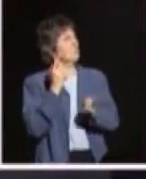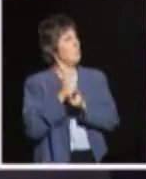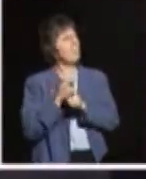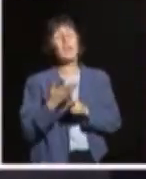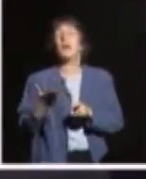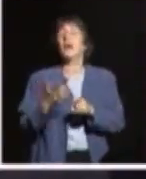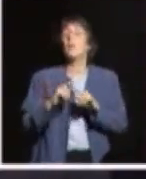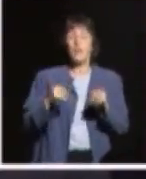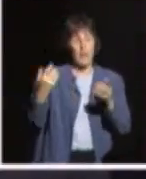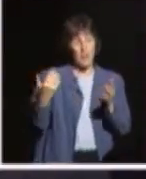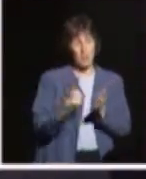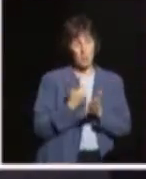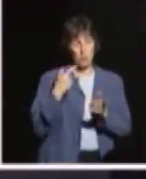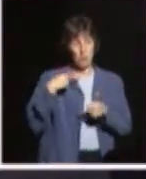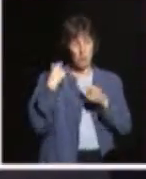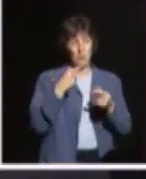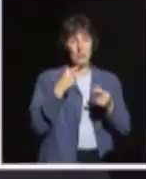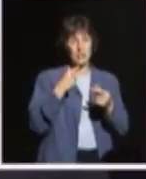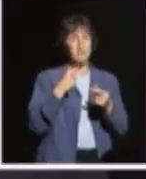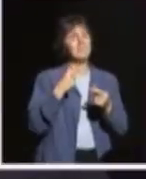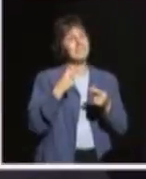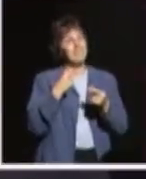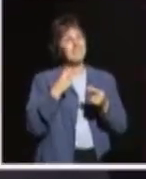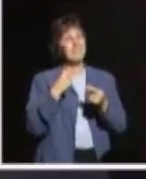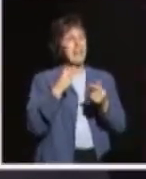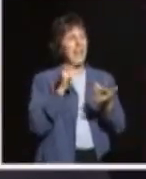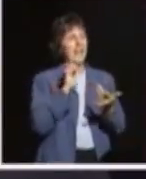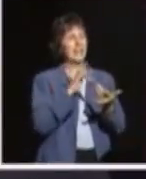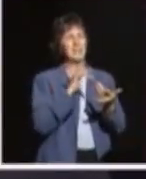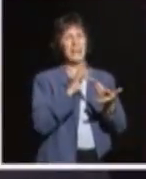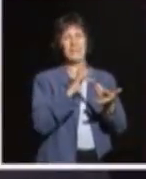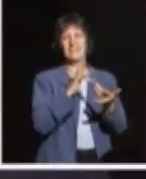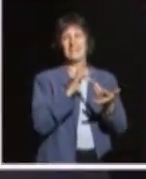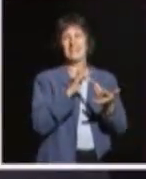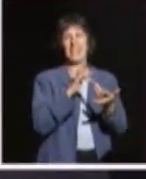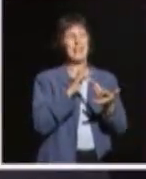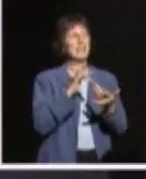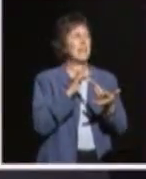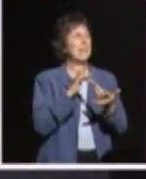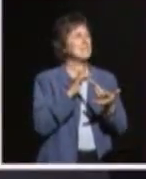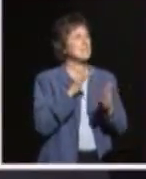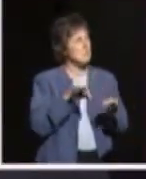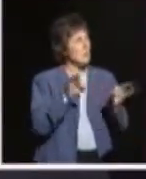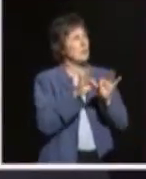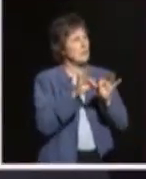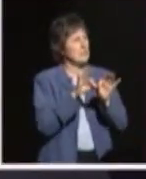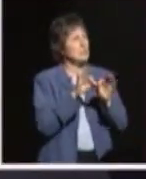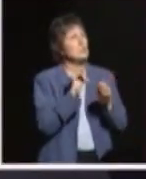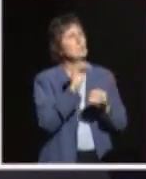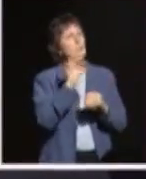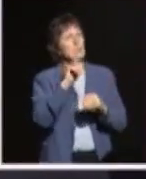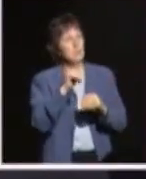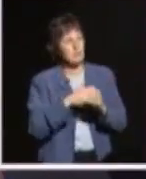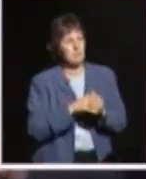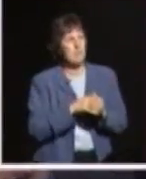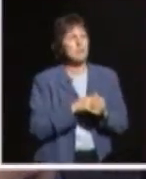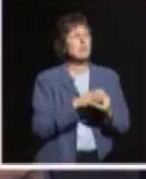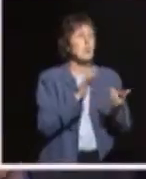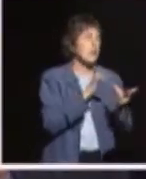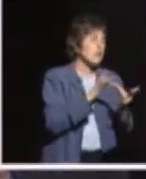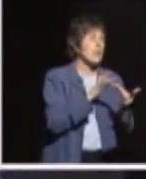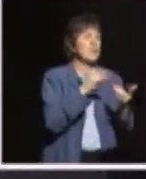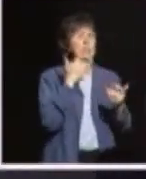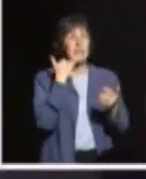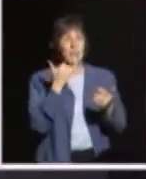generation, the internet is such a key device, and indeed our television and our telephone services are going to